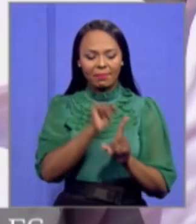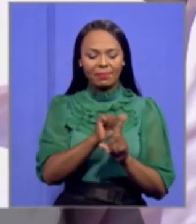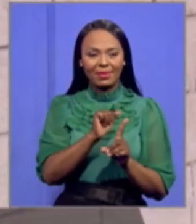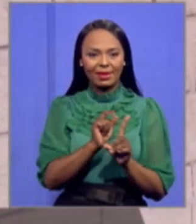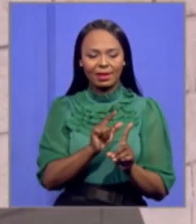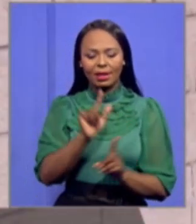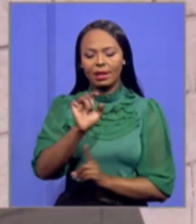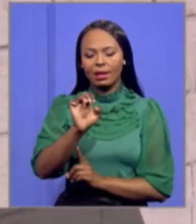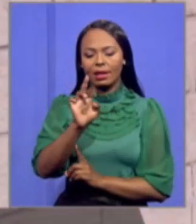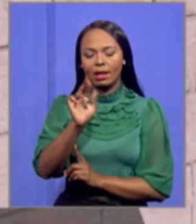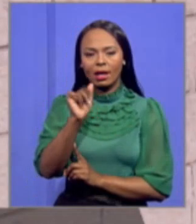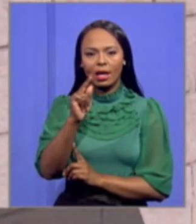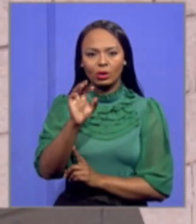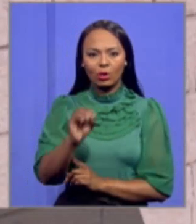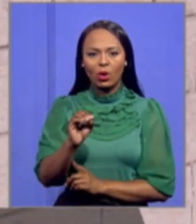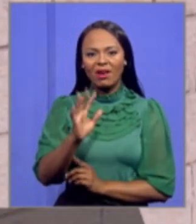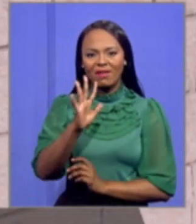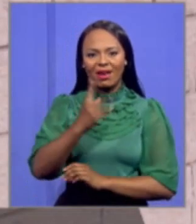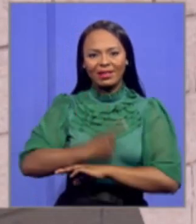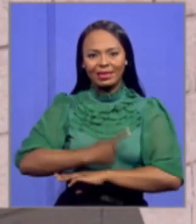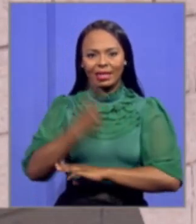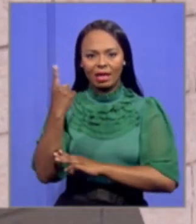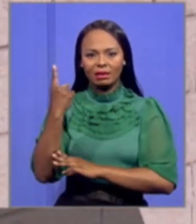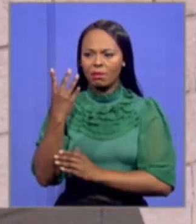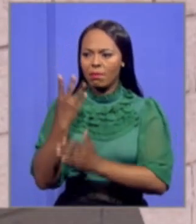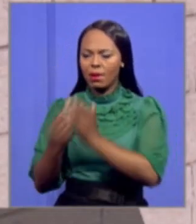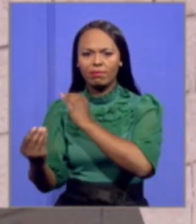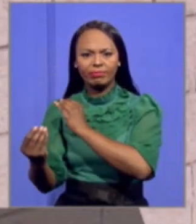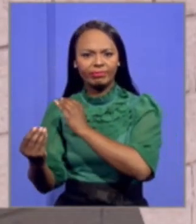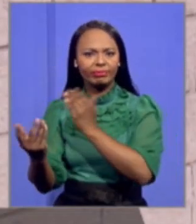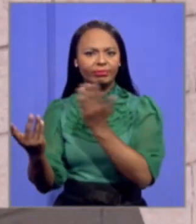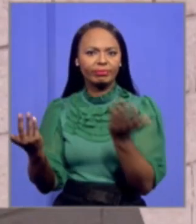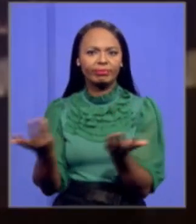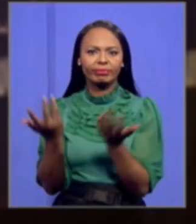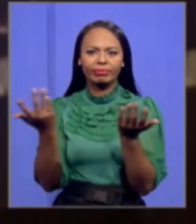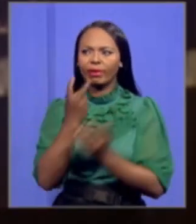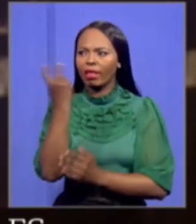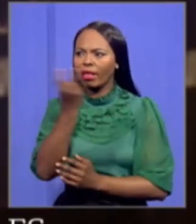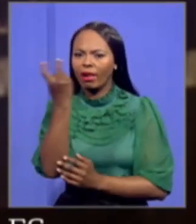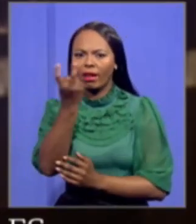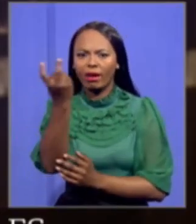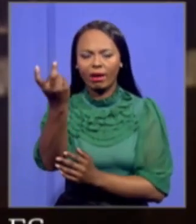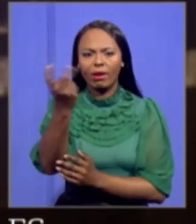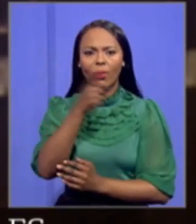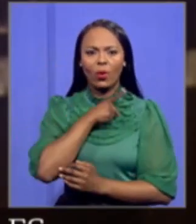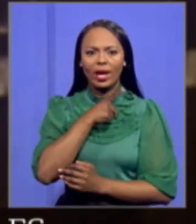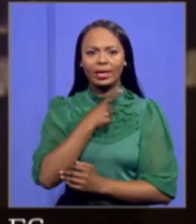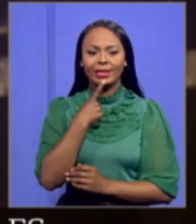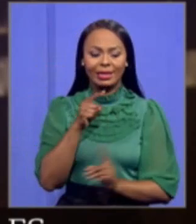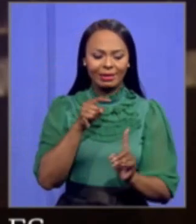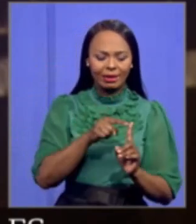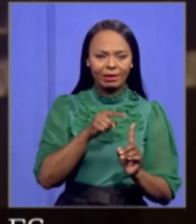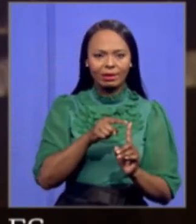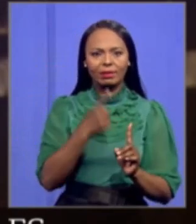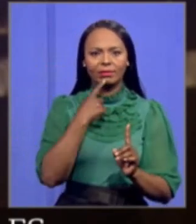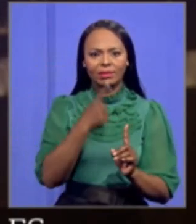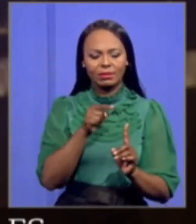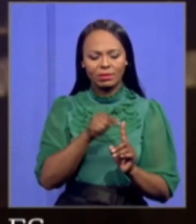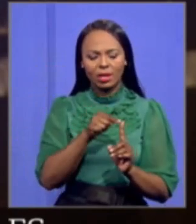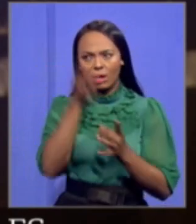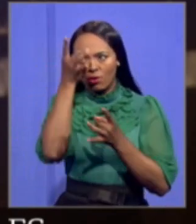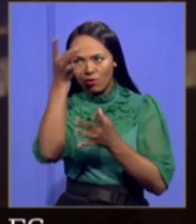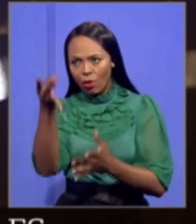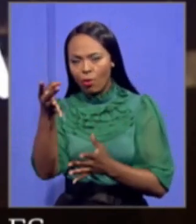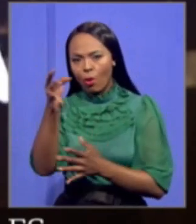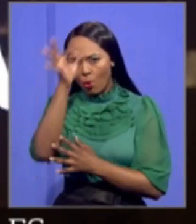ya nyametseng matsatsi a mahlano a fetileng o tlalewa haile a fumana mohala o neng o re o tla iswa seteisheneng sa